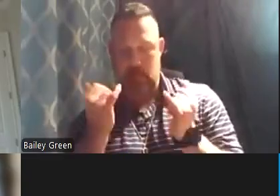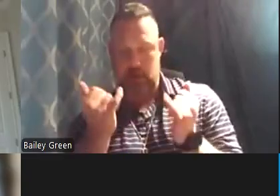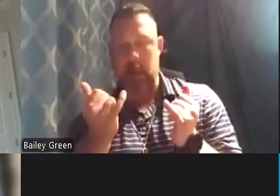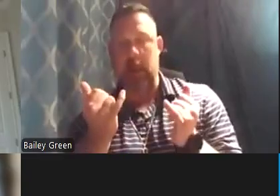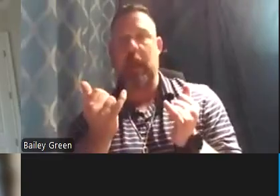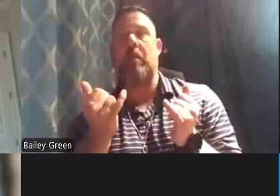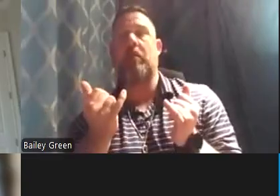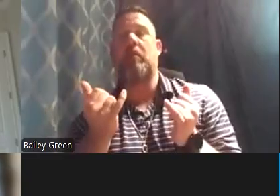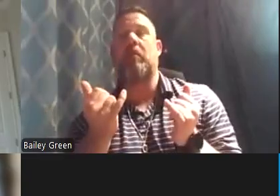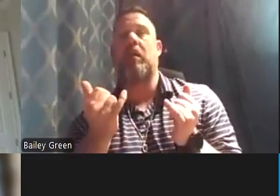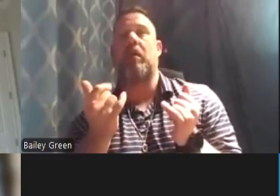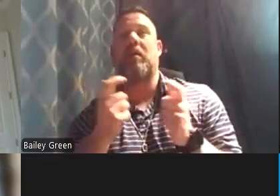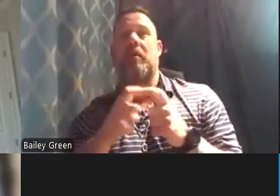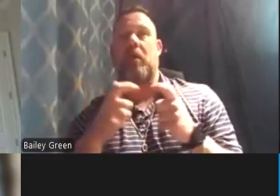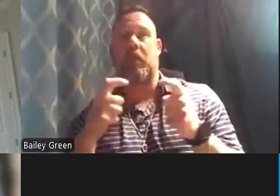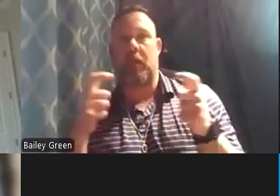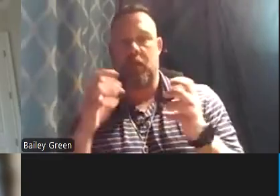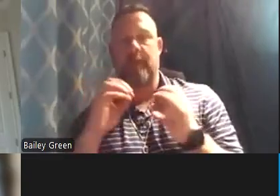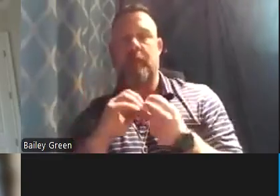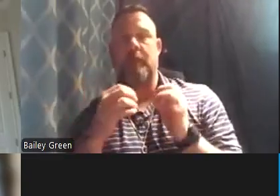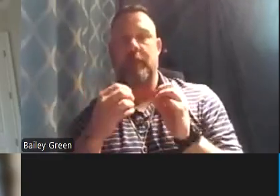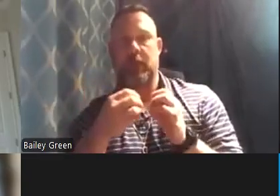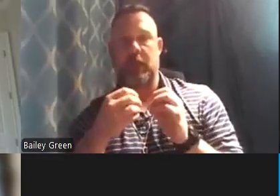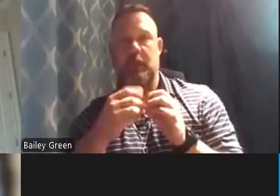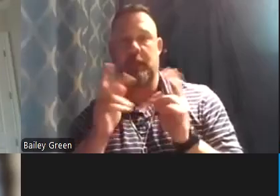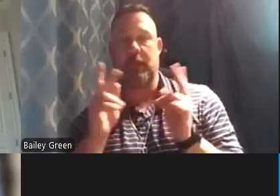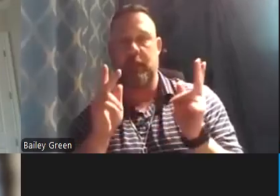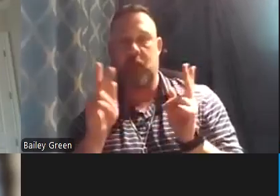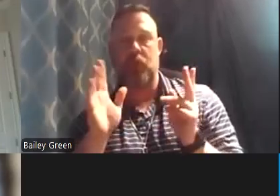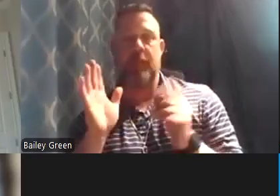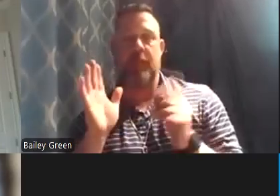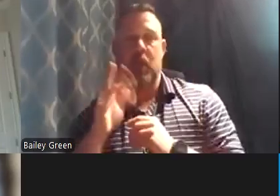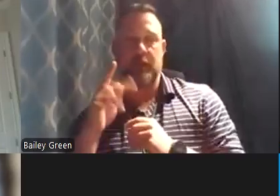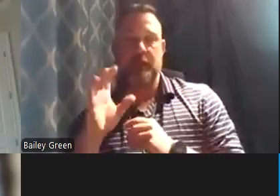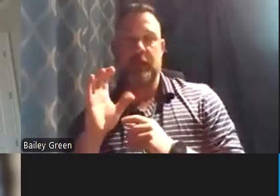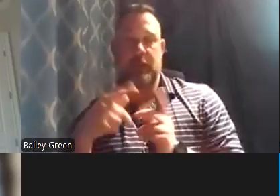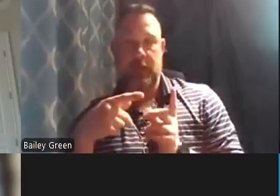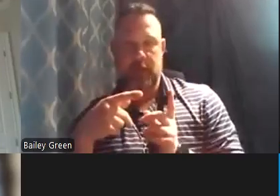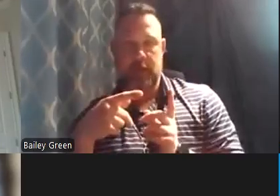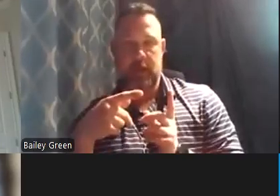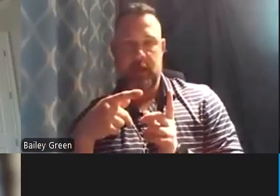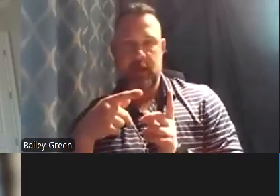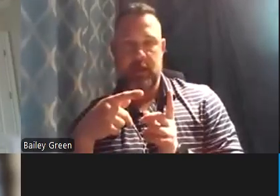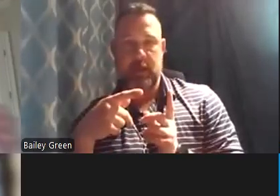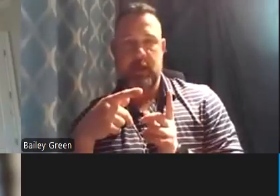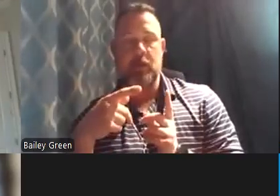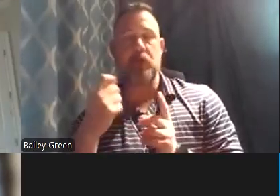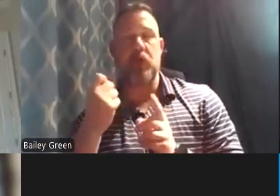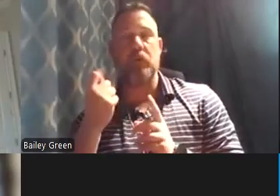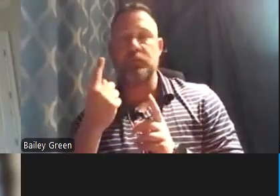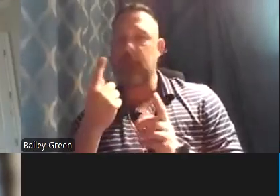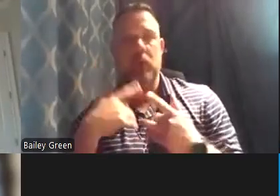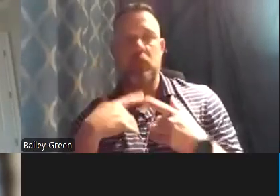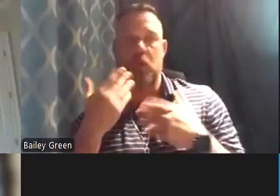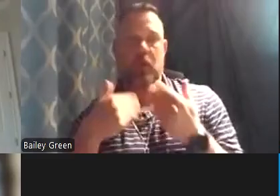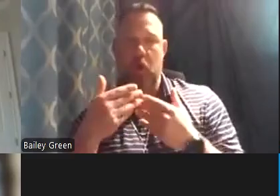an increasing number of people are coming to their primary care provider just to understand what's going on with